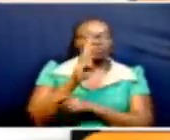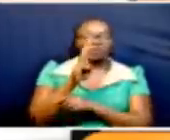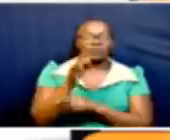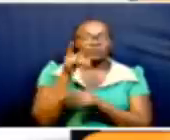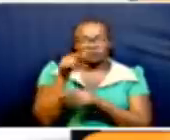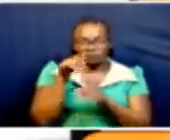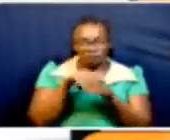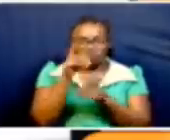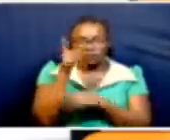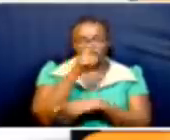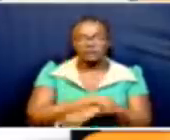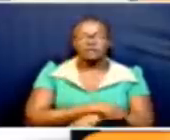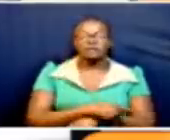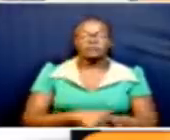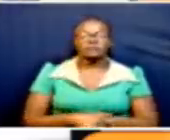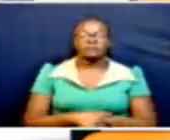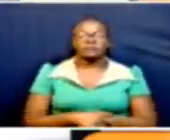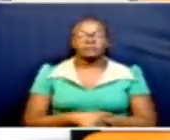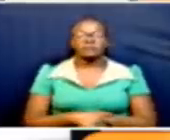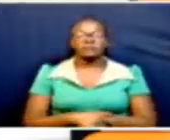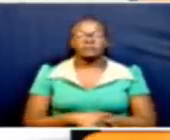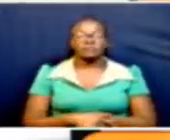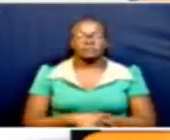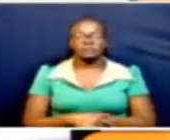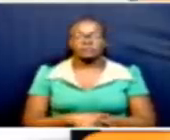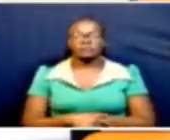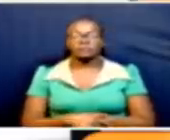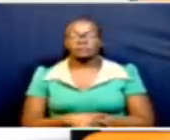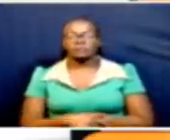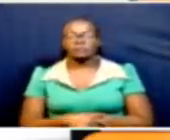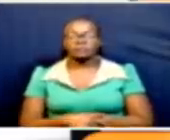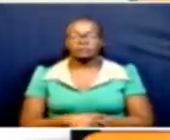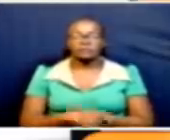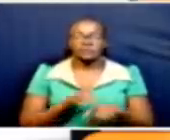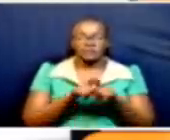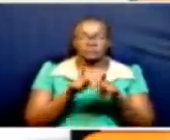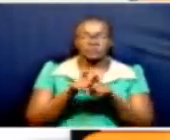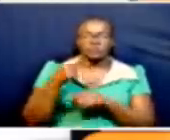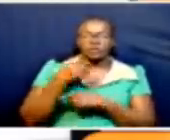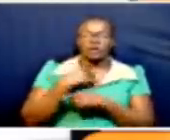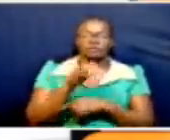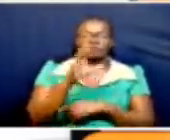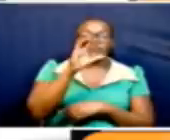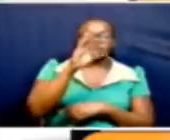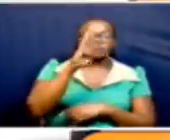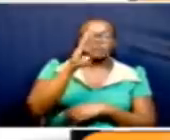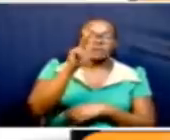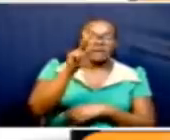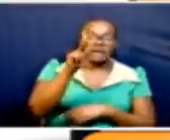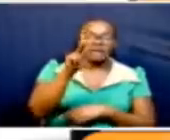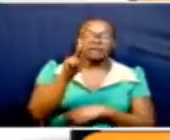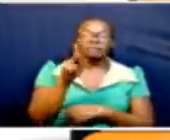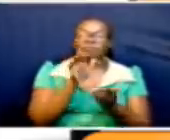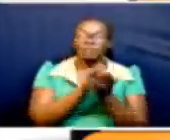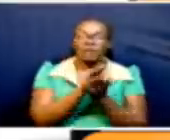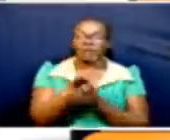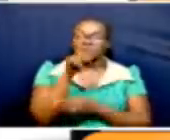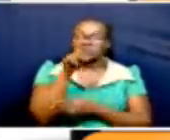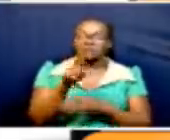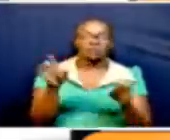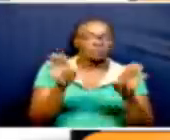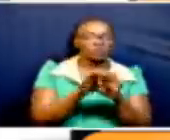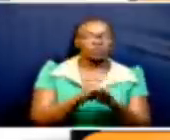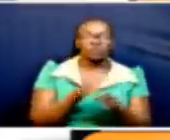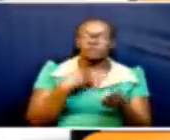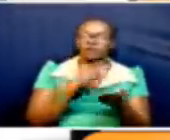There is a law, CBK. such banks should be closed. Yeah. There's nothing to